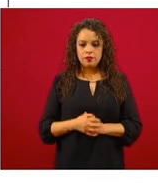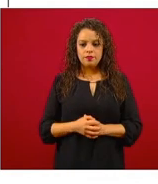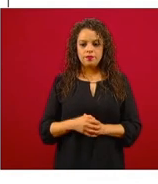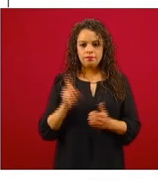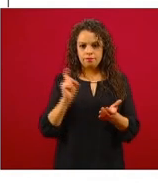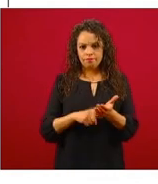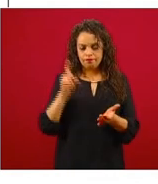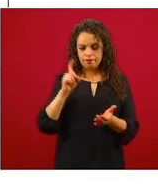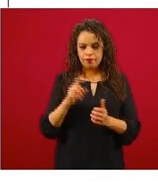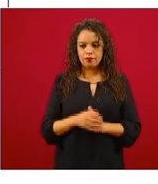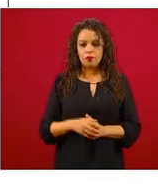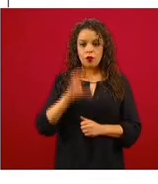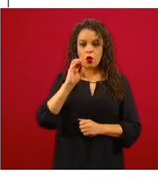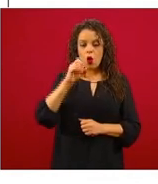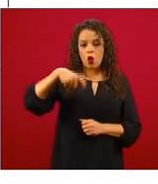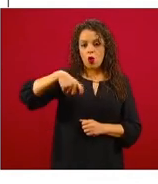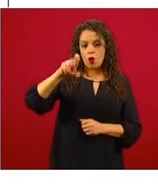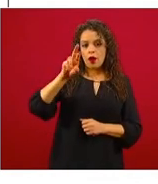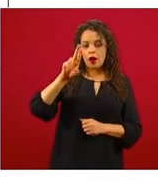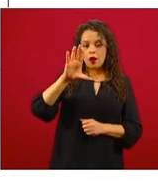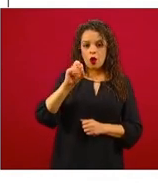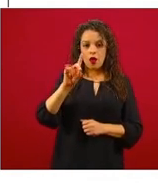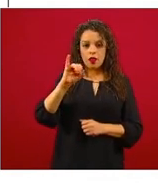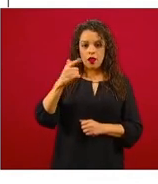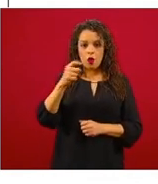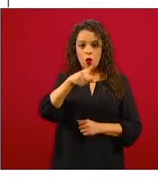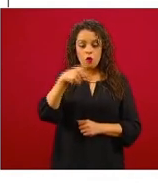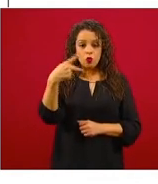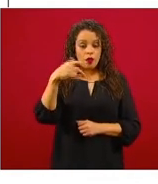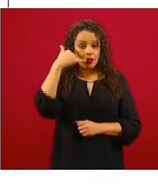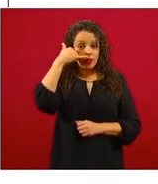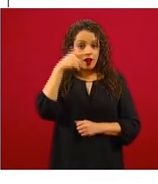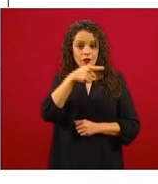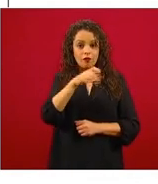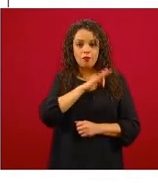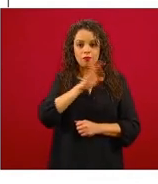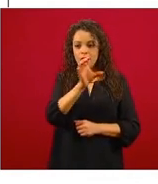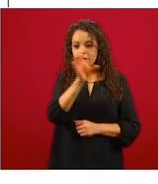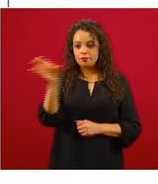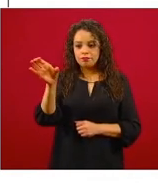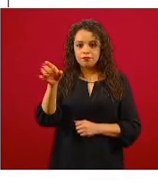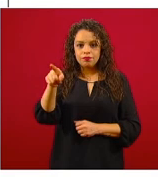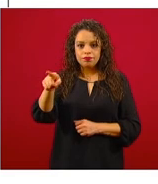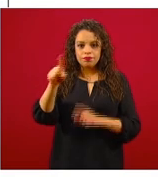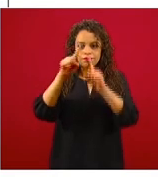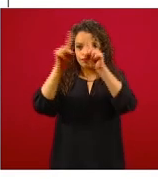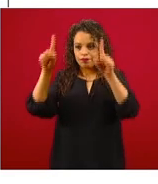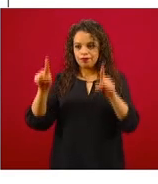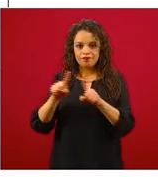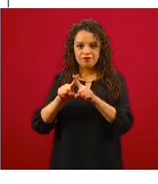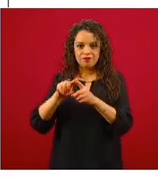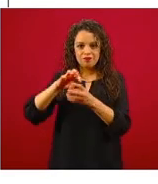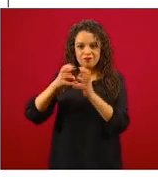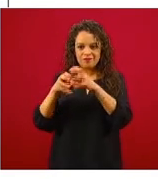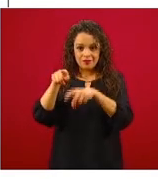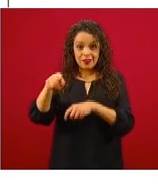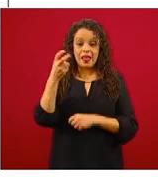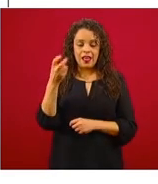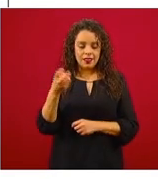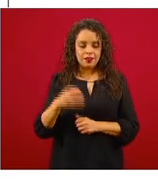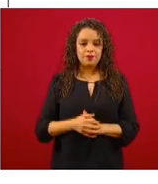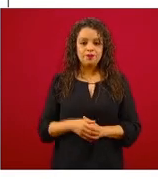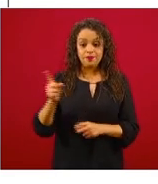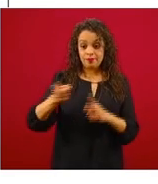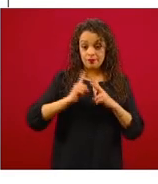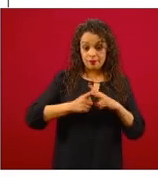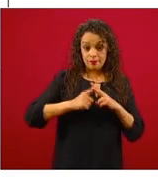this directly with the QR code through your cell phone, whichever you would like to try out. This risk